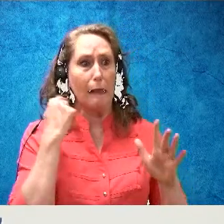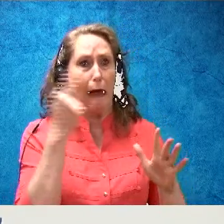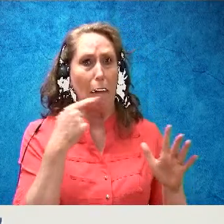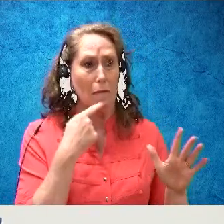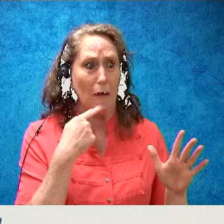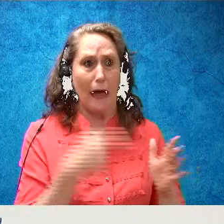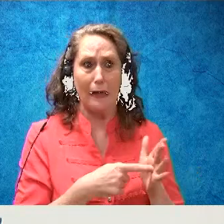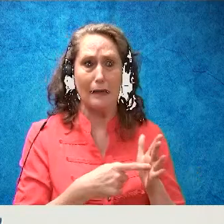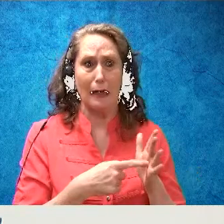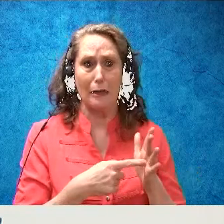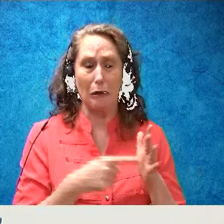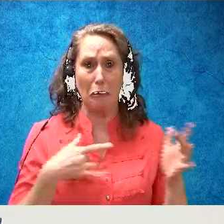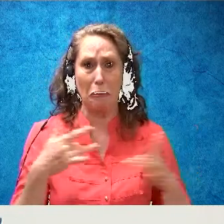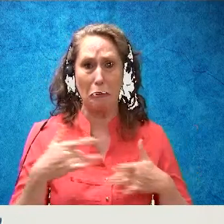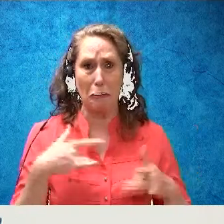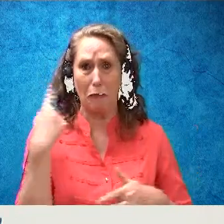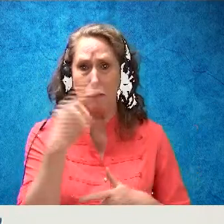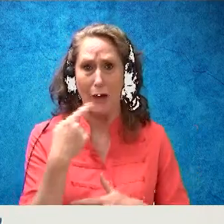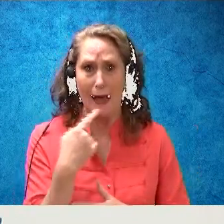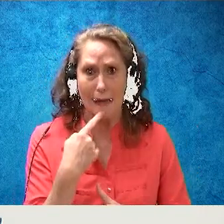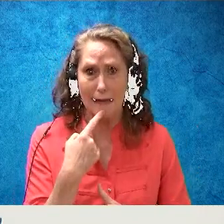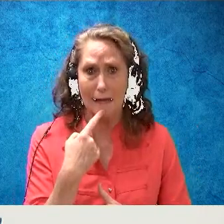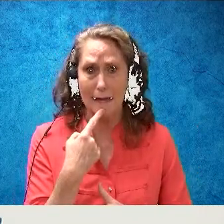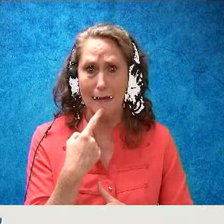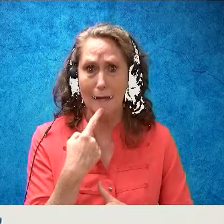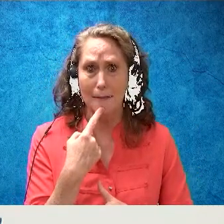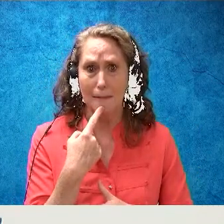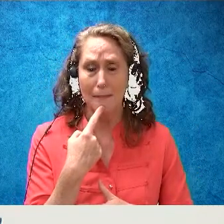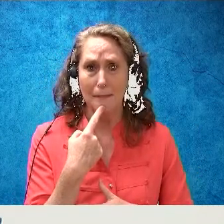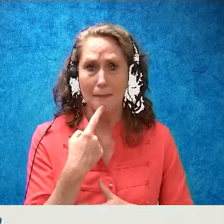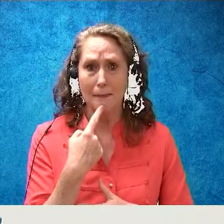a worried face, isn't it?